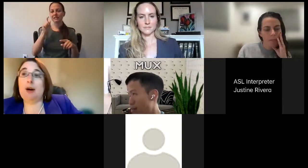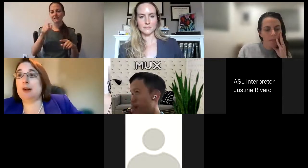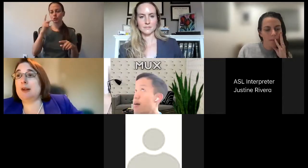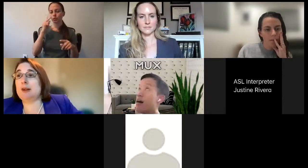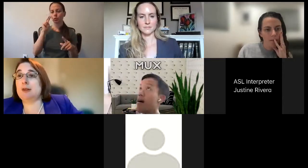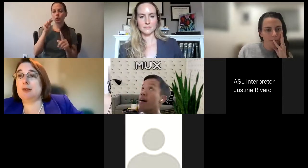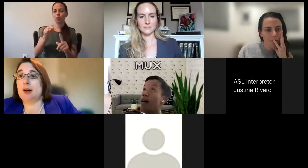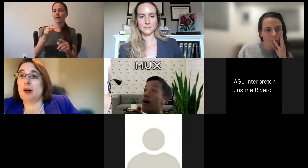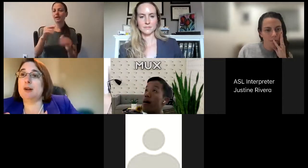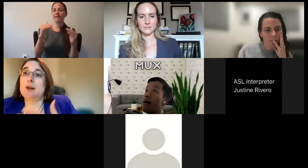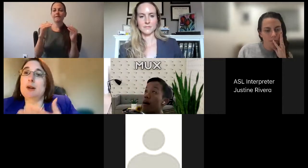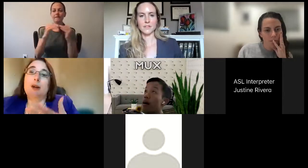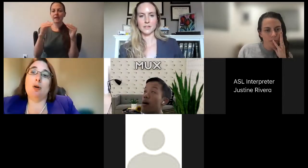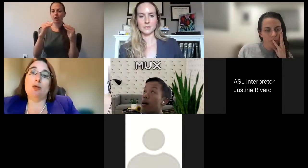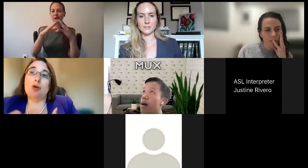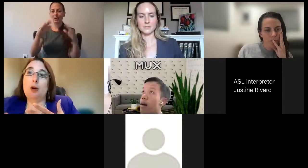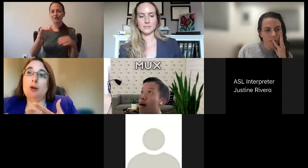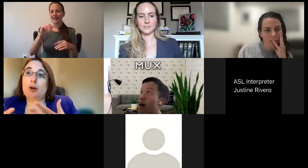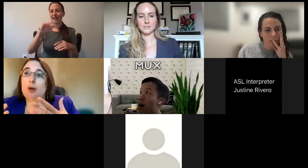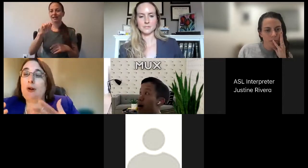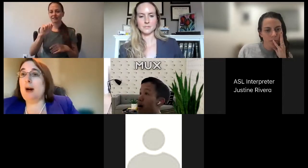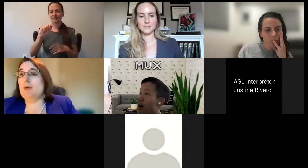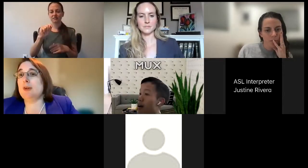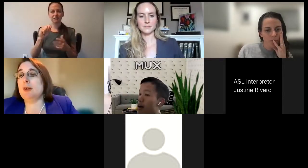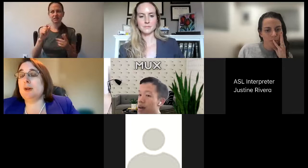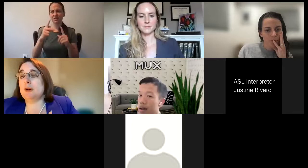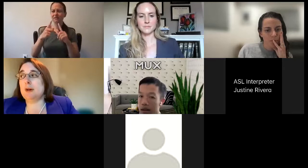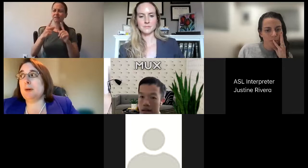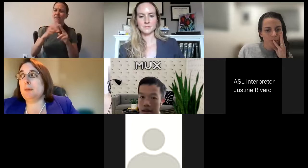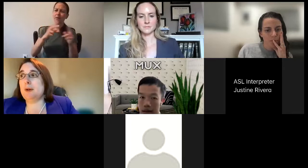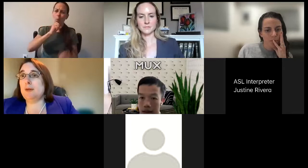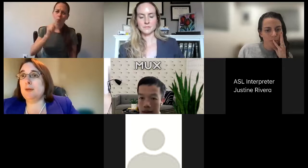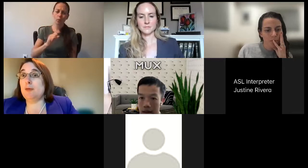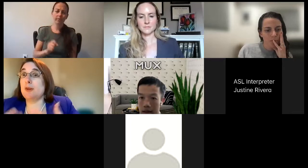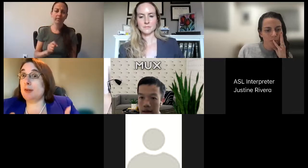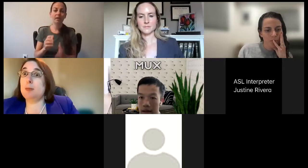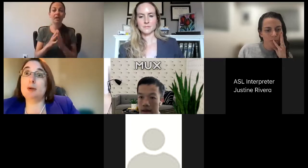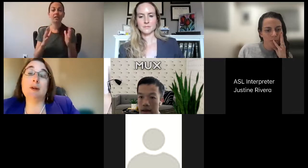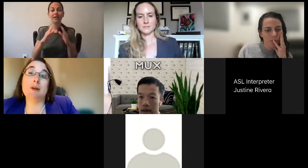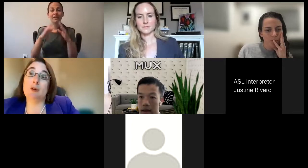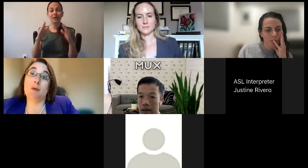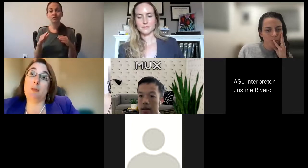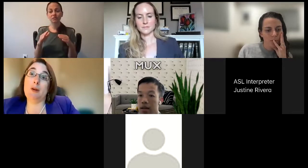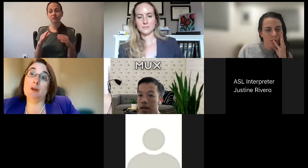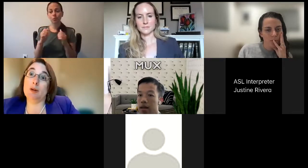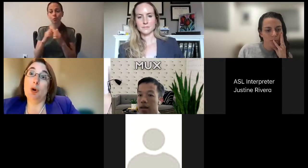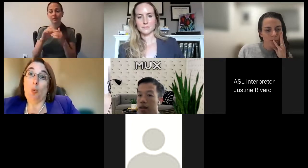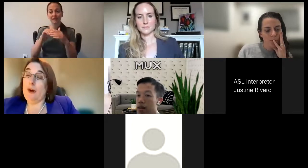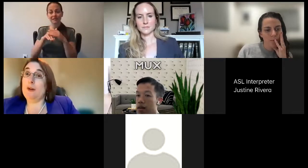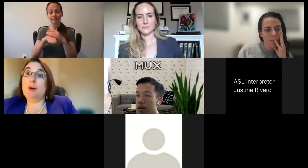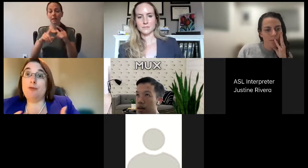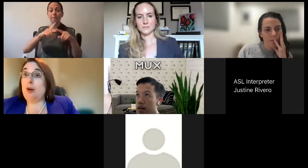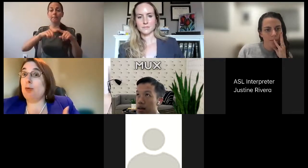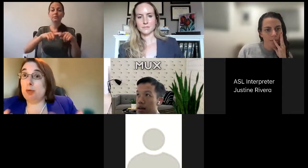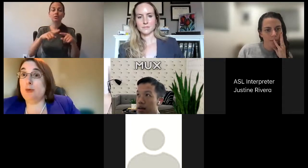just outdated. It's not. So much of housing accessibility is either based on